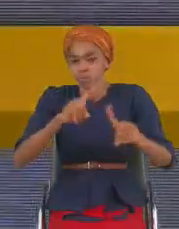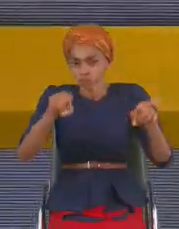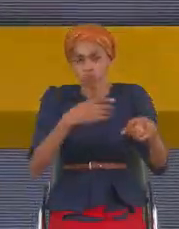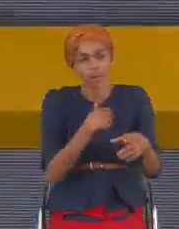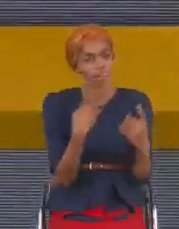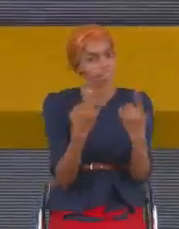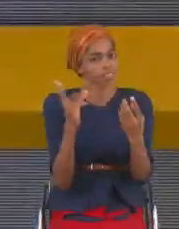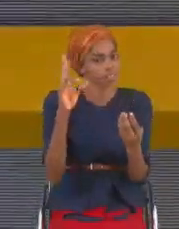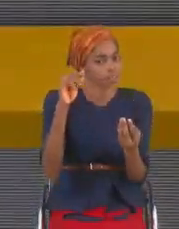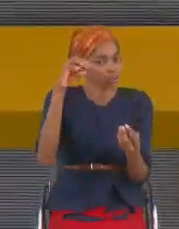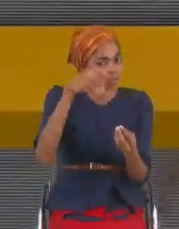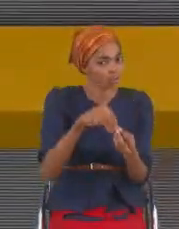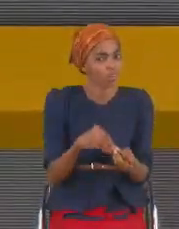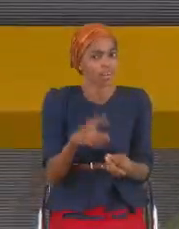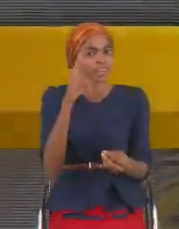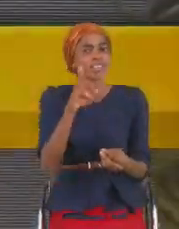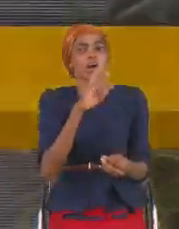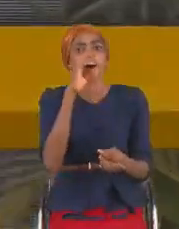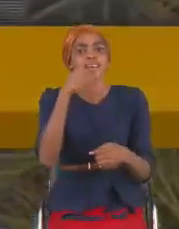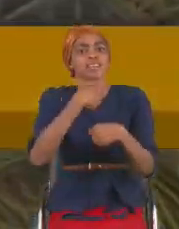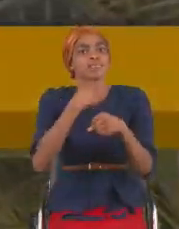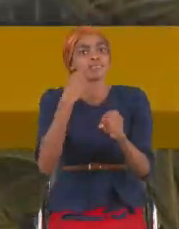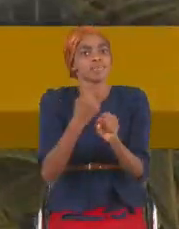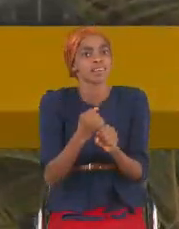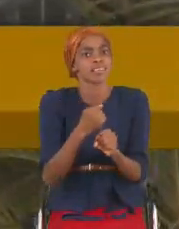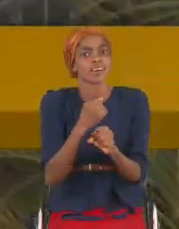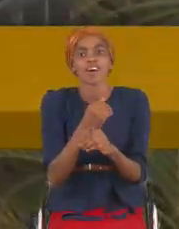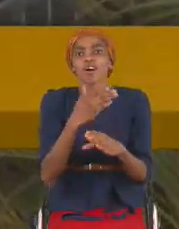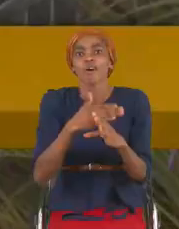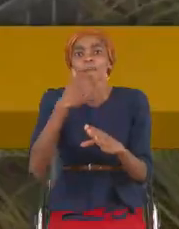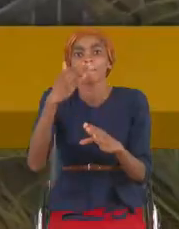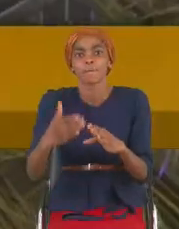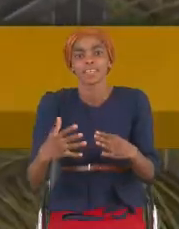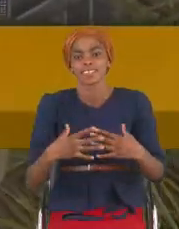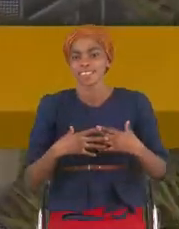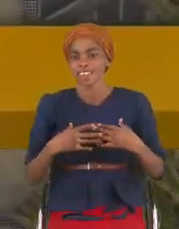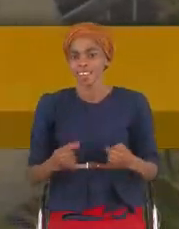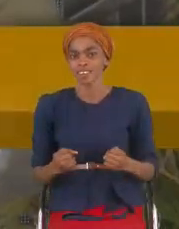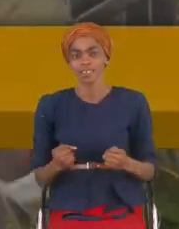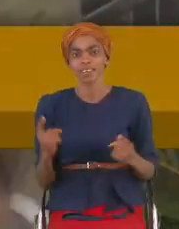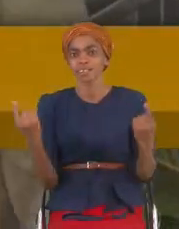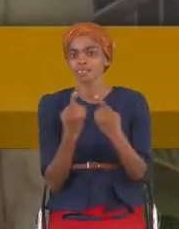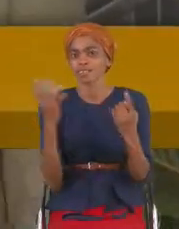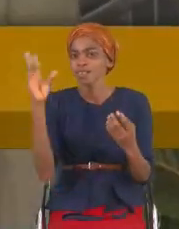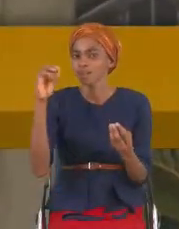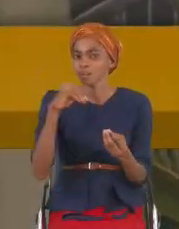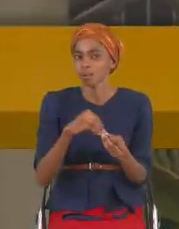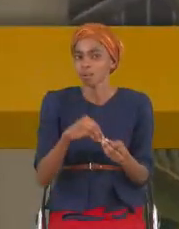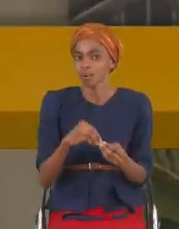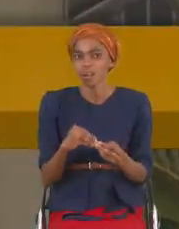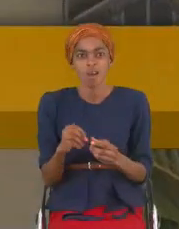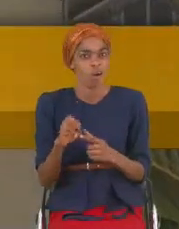Thou art made whole. But sin no more, lest it was sin